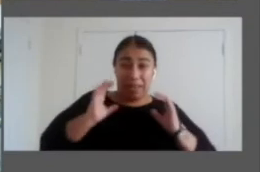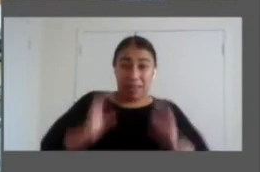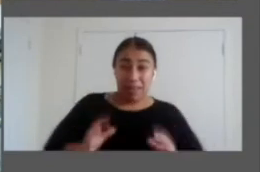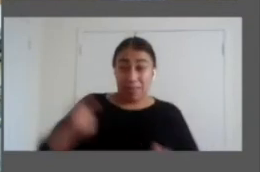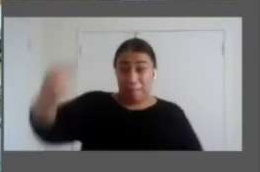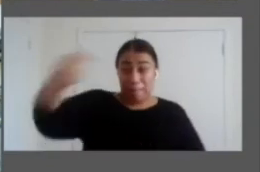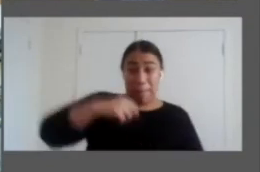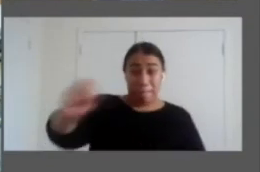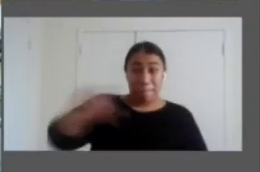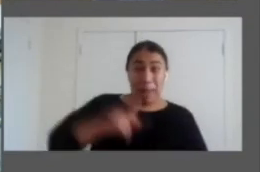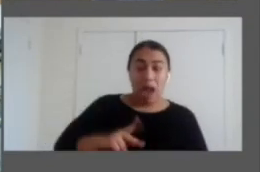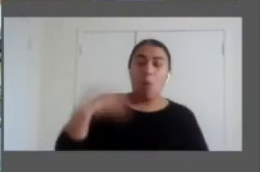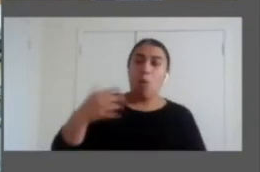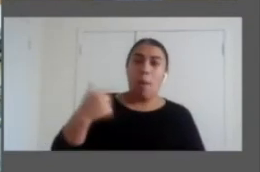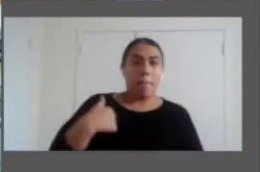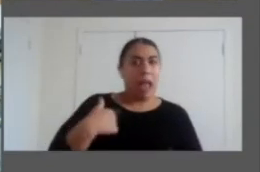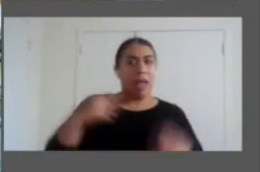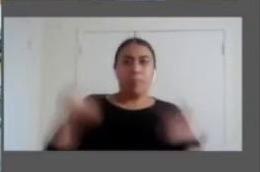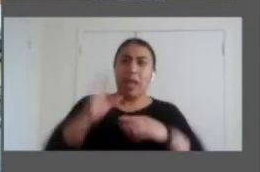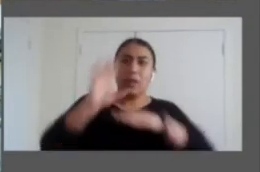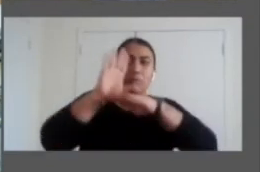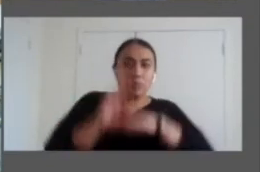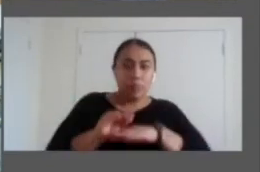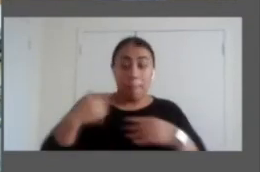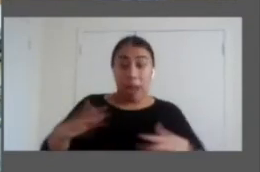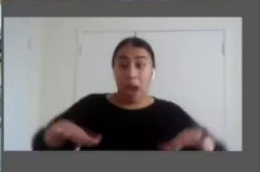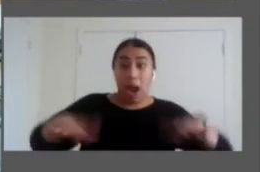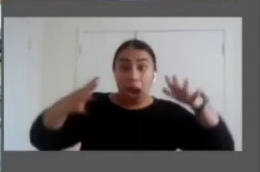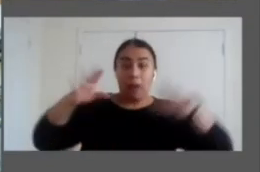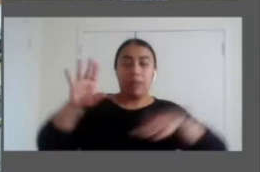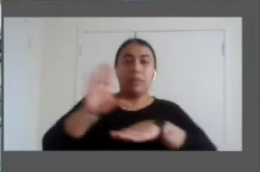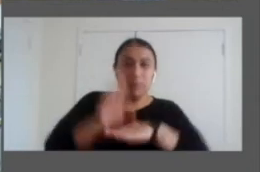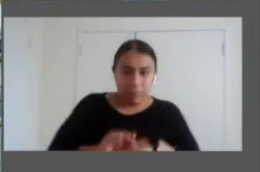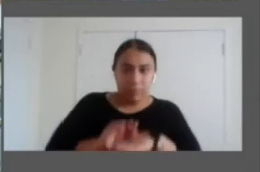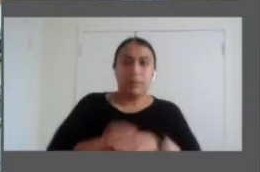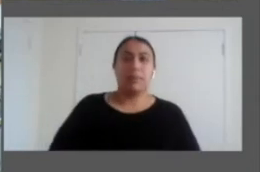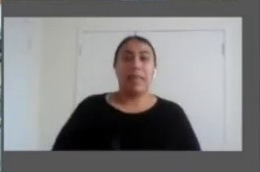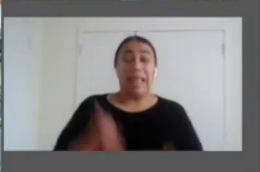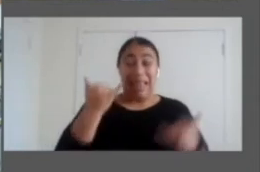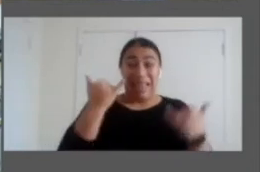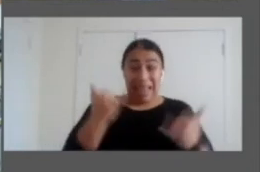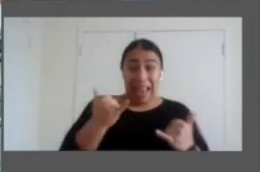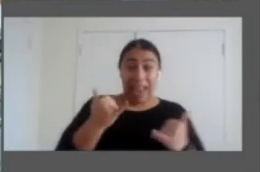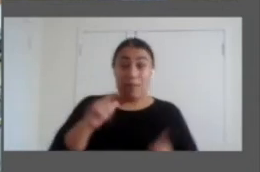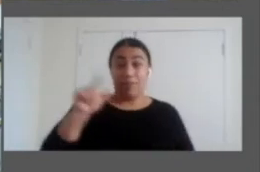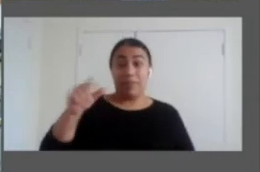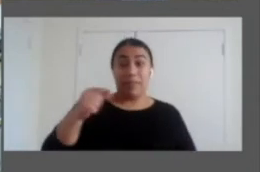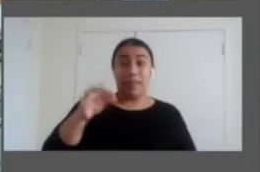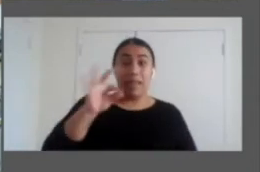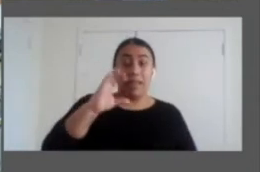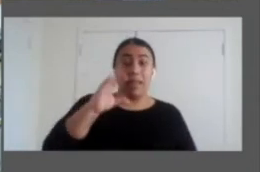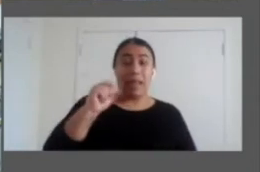of not just medical patients, but healthcare practitioners who are more accepting, open, and interested in learning